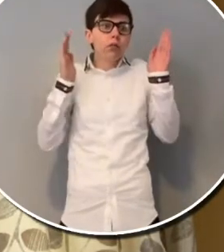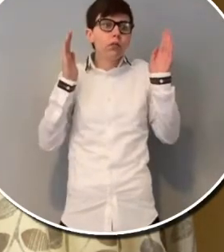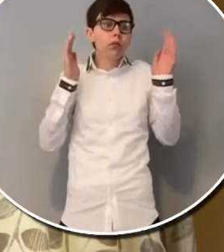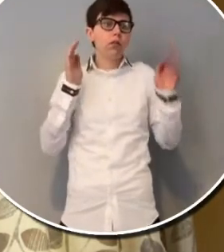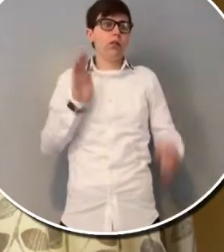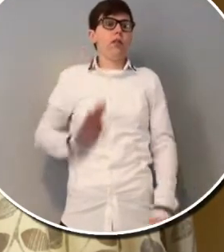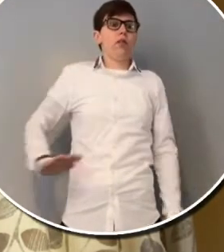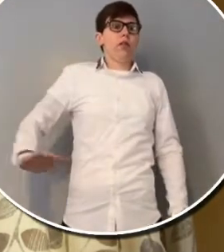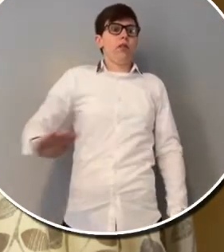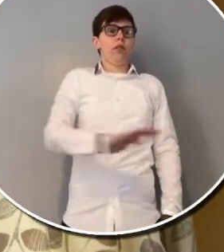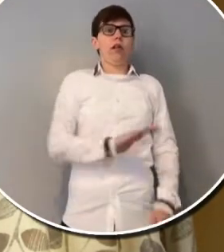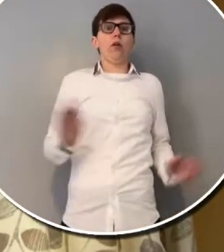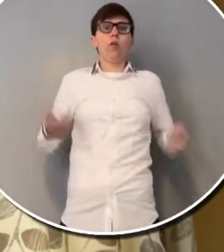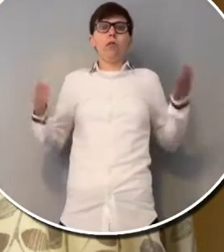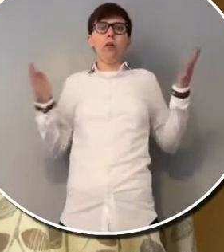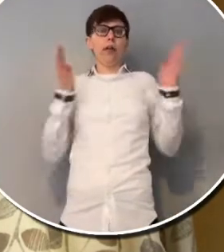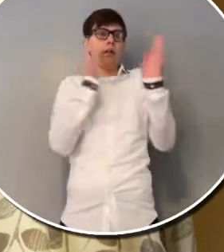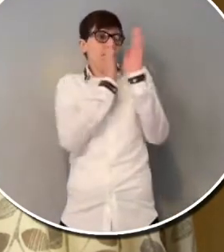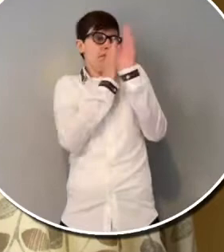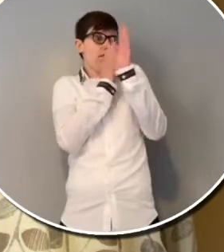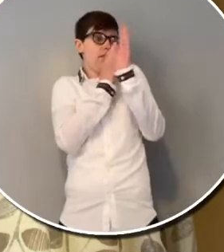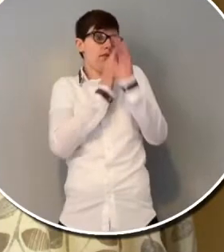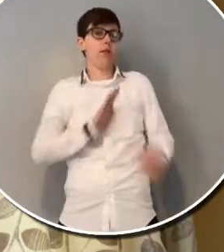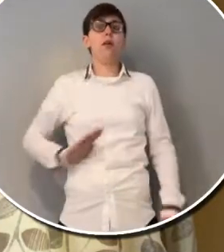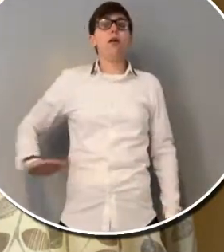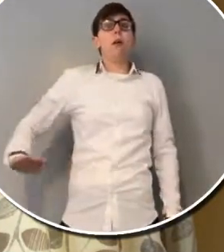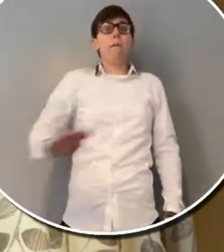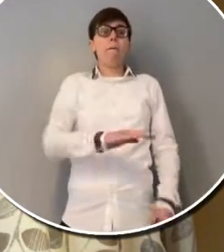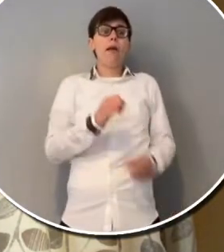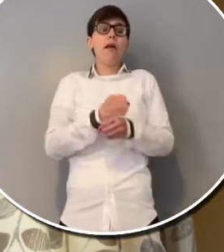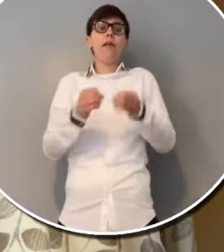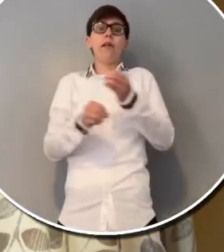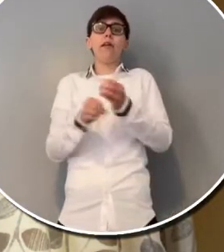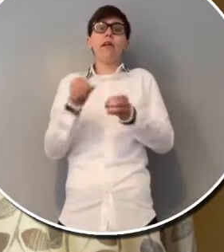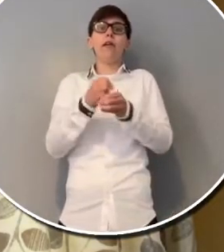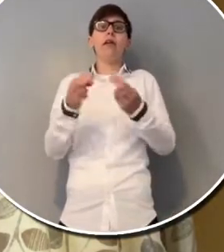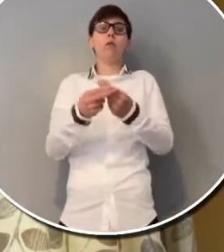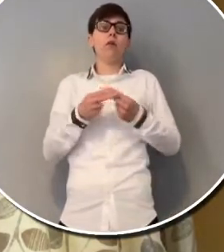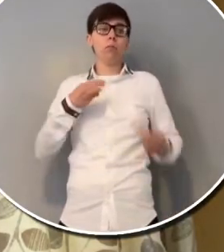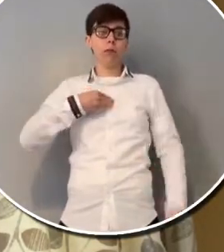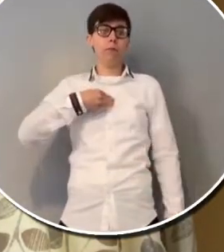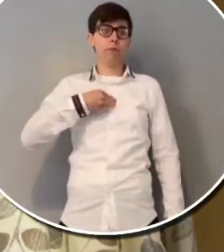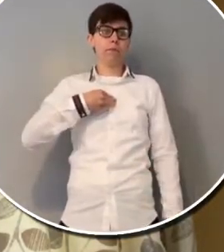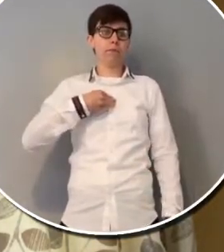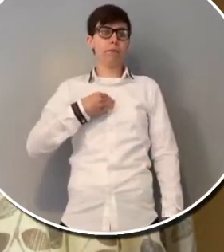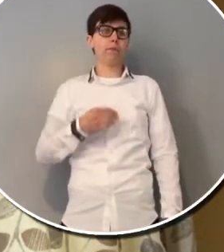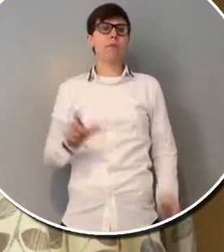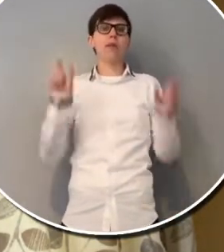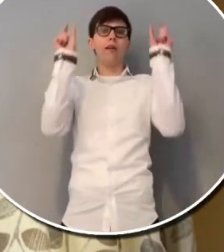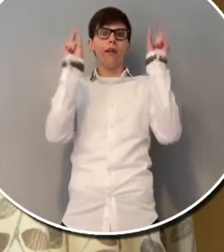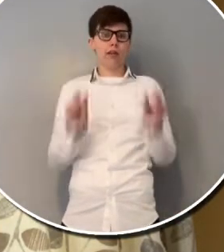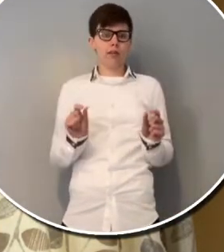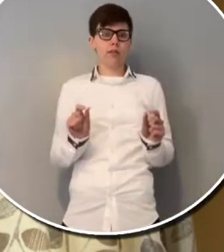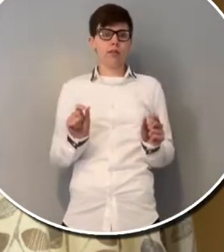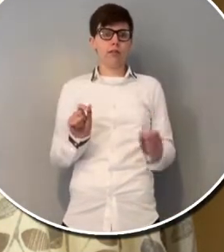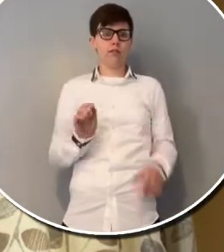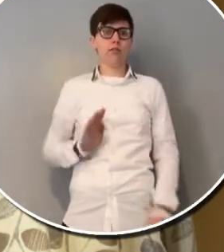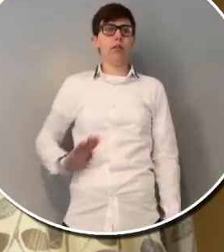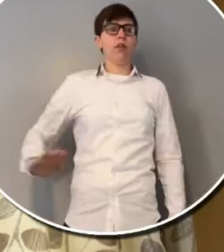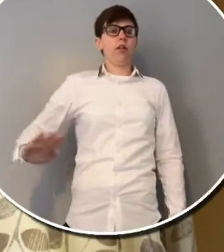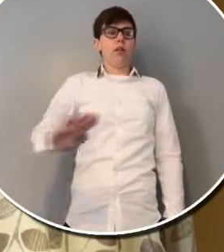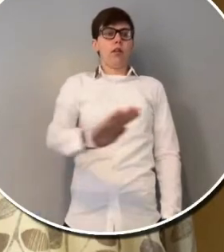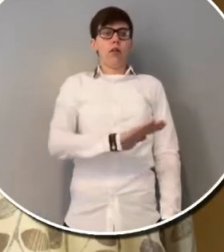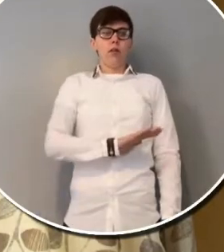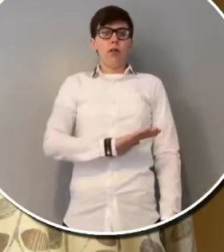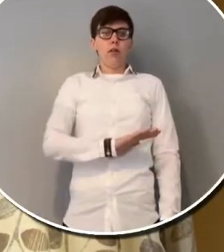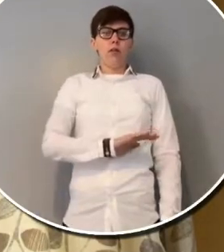peepo, play a game with me? Peep in, peep out, peep in, peep out. Shall we play